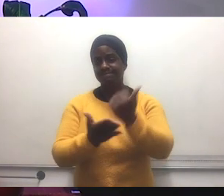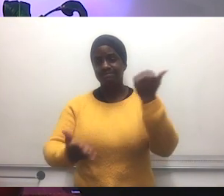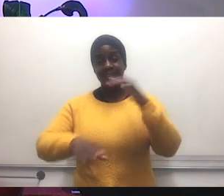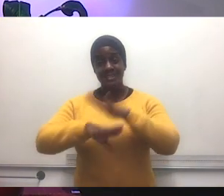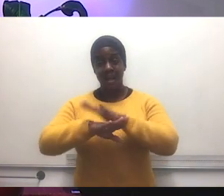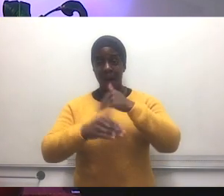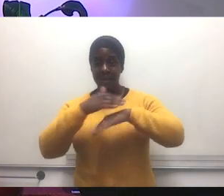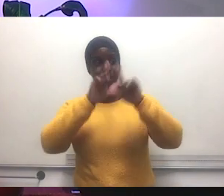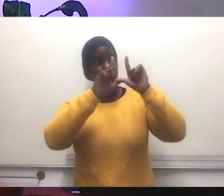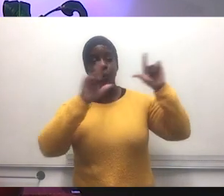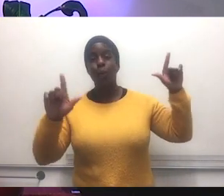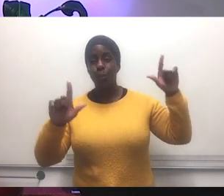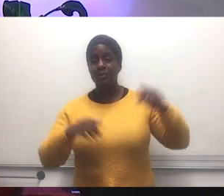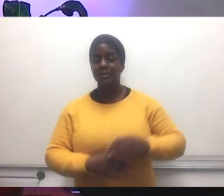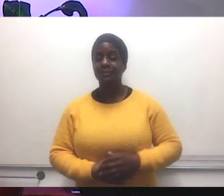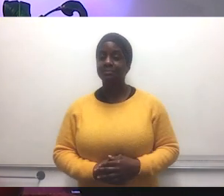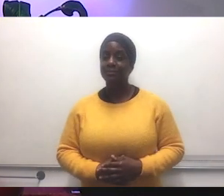time in the Lord.